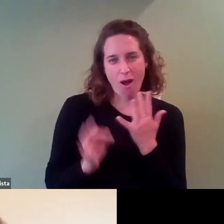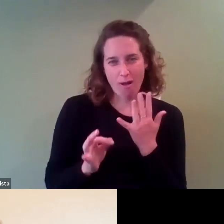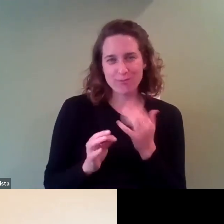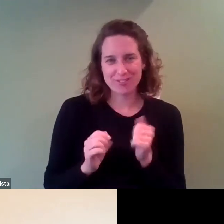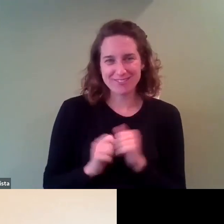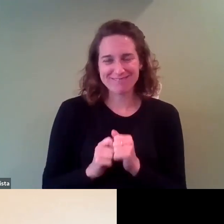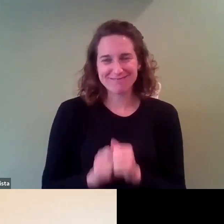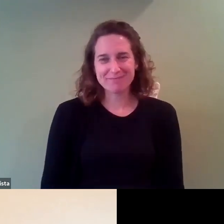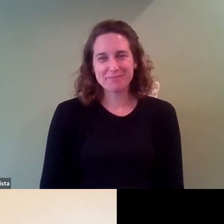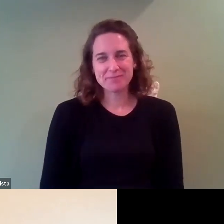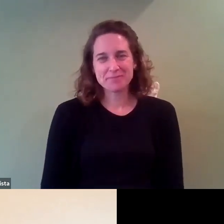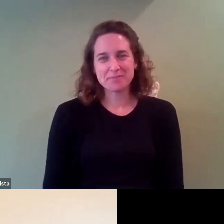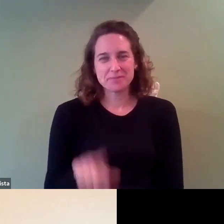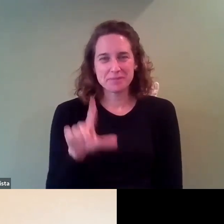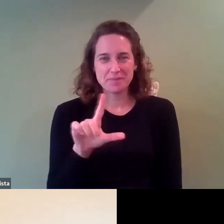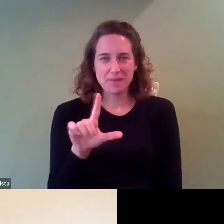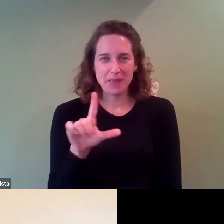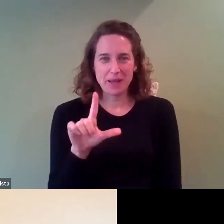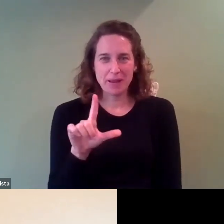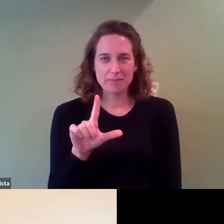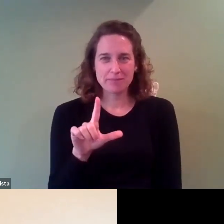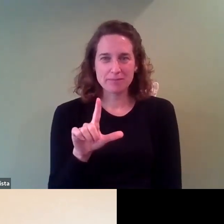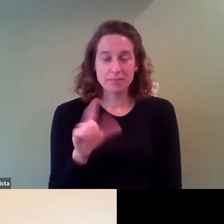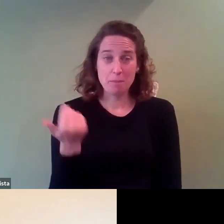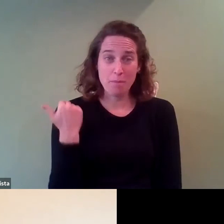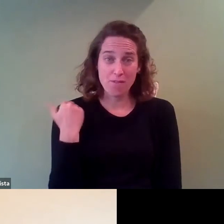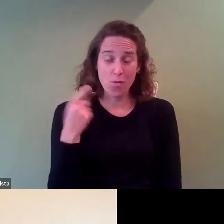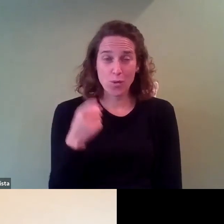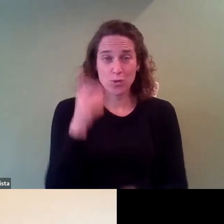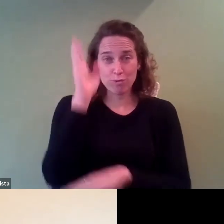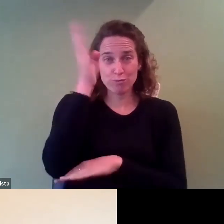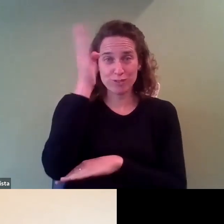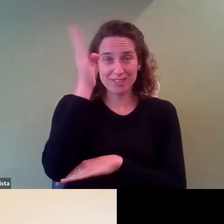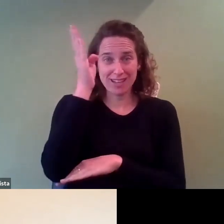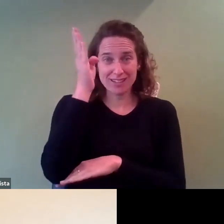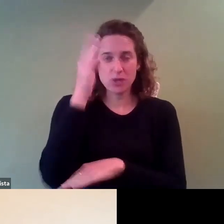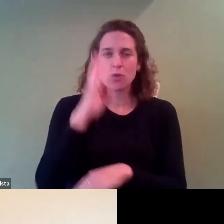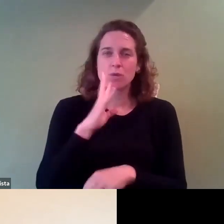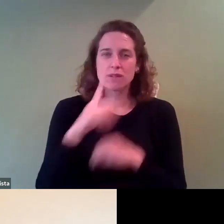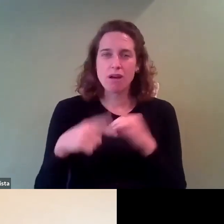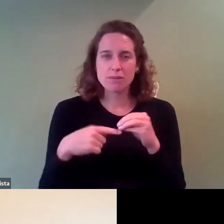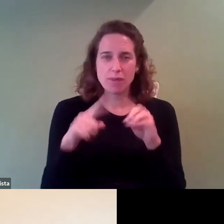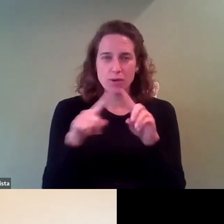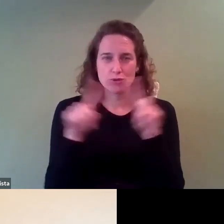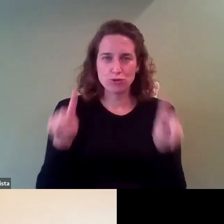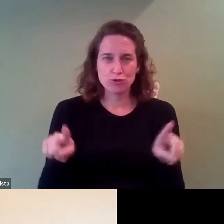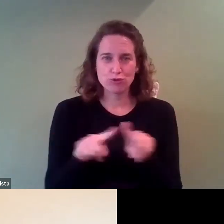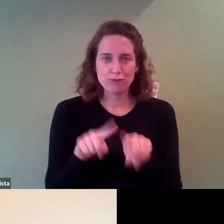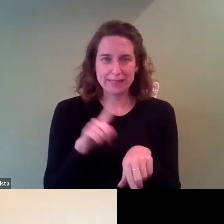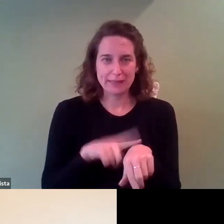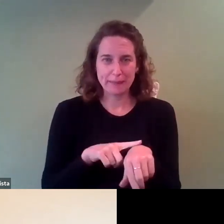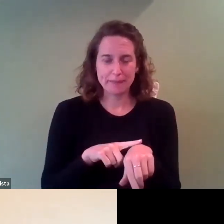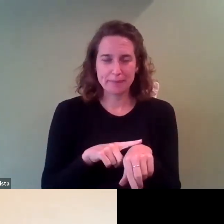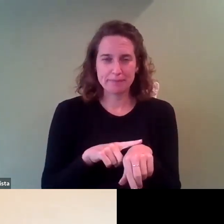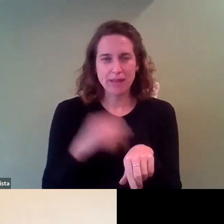absolutely. And so I think, you know, the last time we had you on, we talked about screen time. I think parents still worry quite